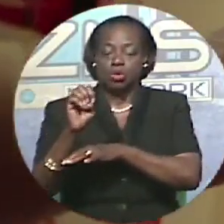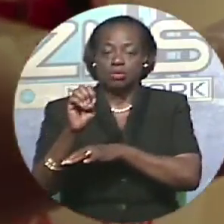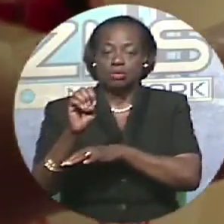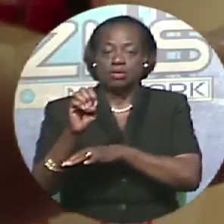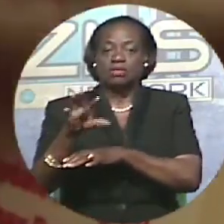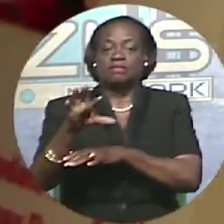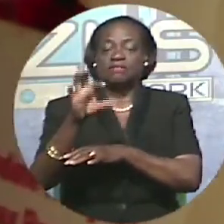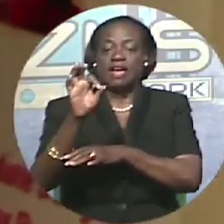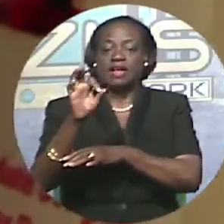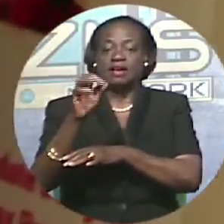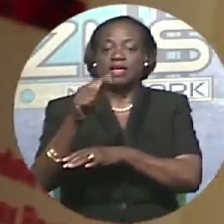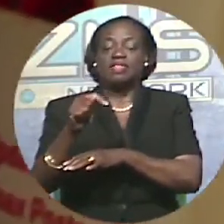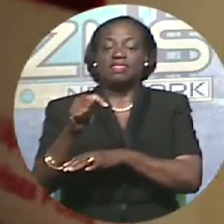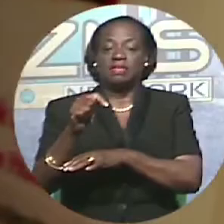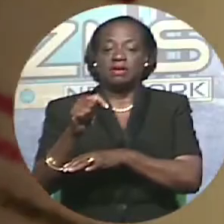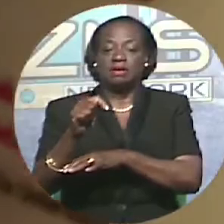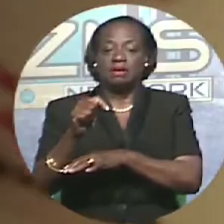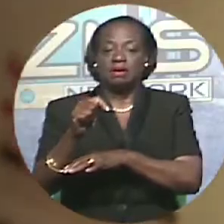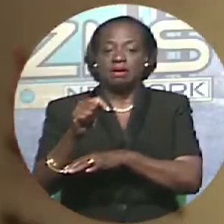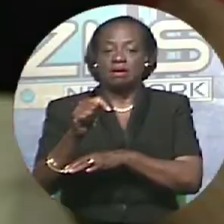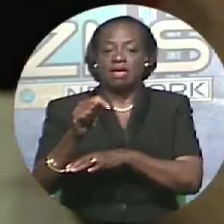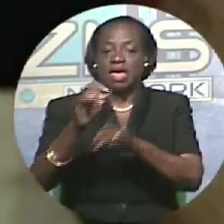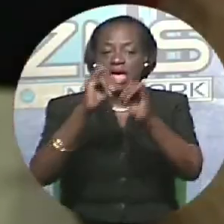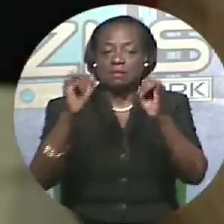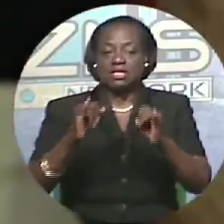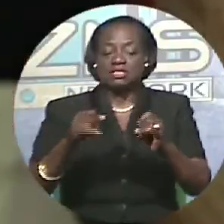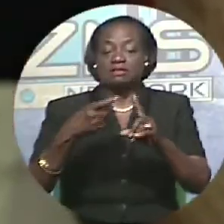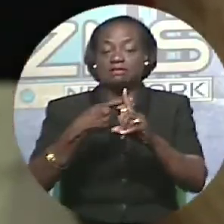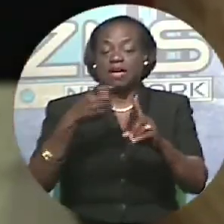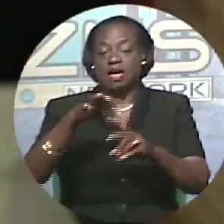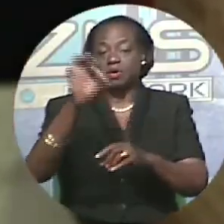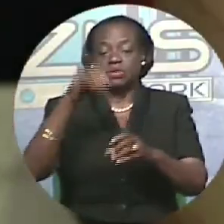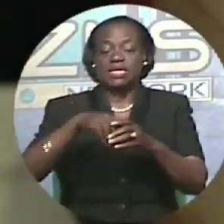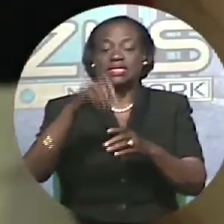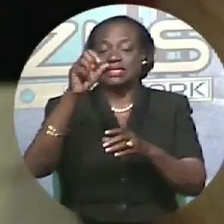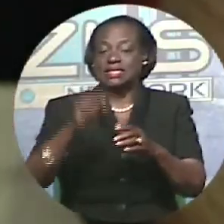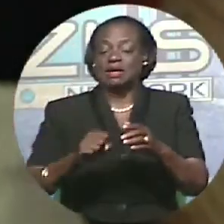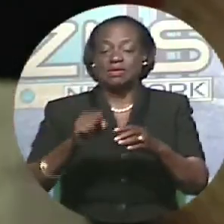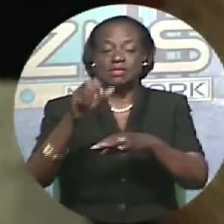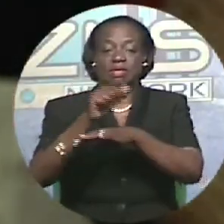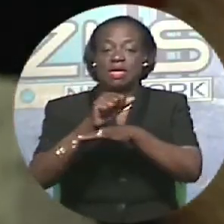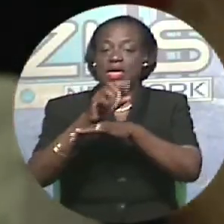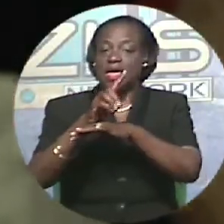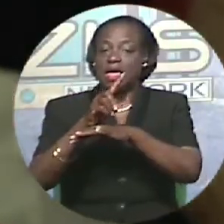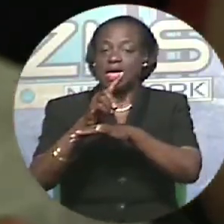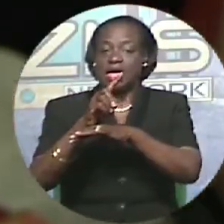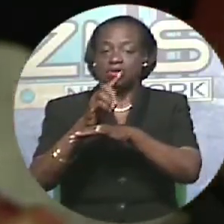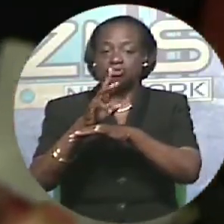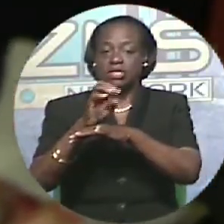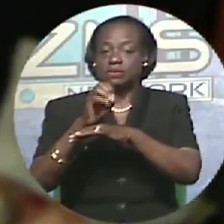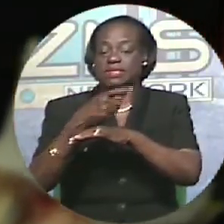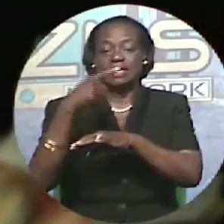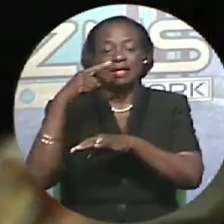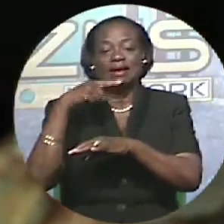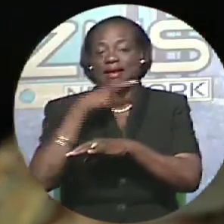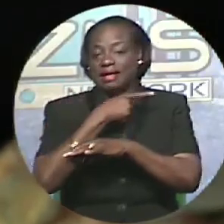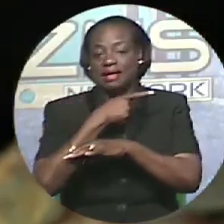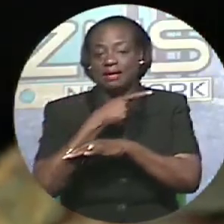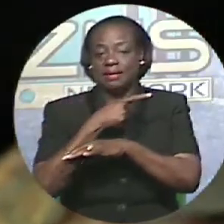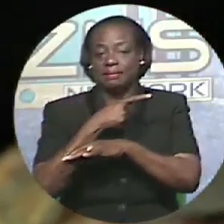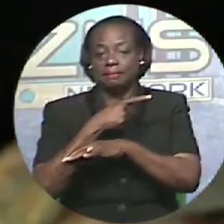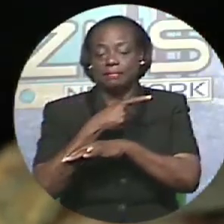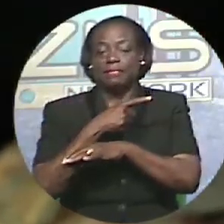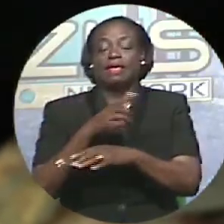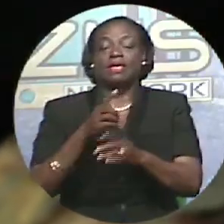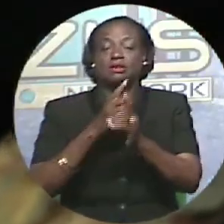same image of the merman supposedly found in South Andres. According to our searches, the creature was also found after a tsunami. Director of Fisheries